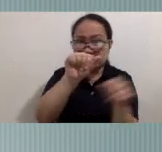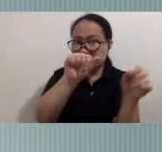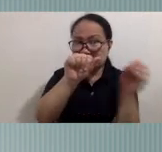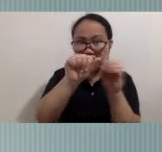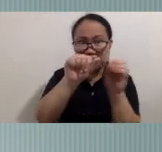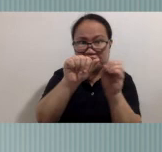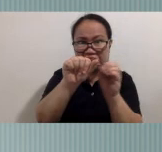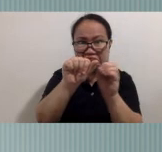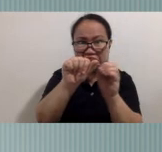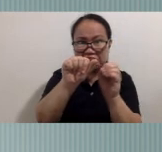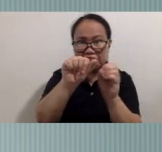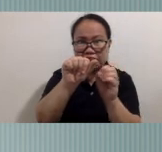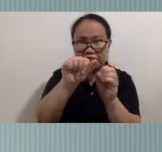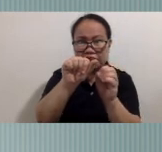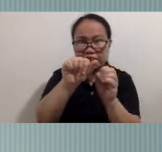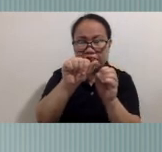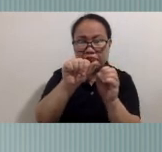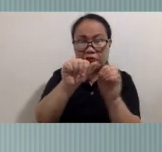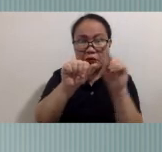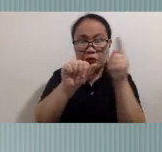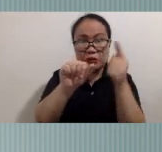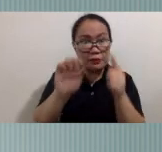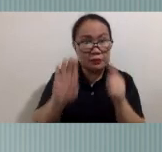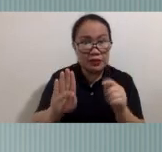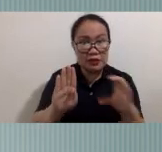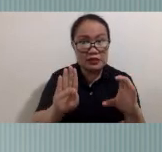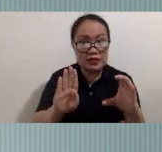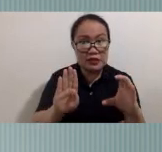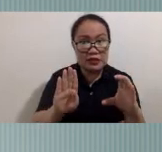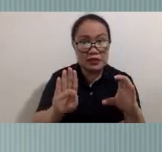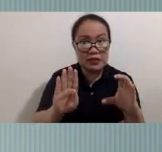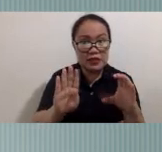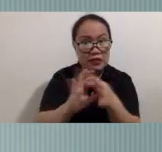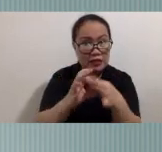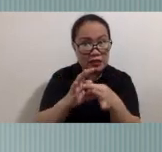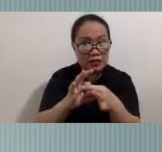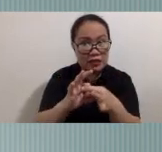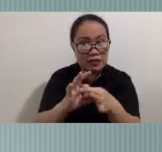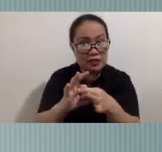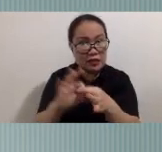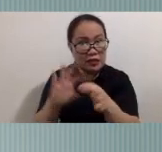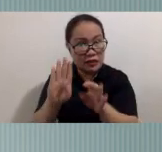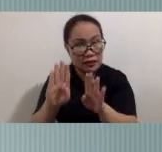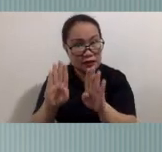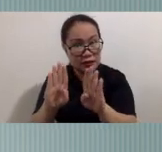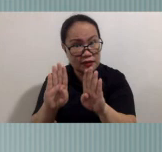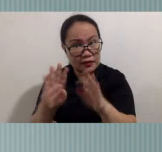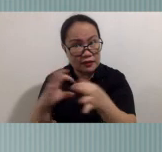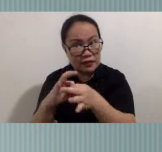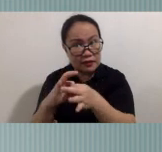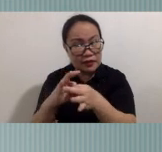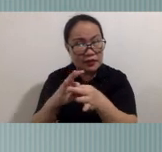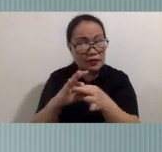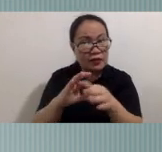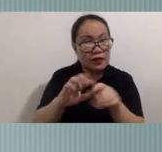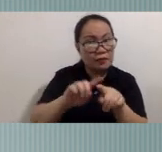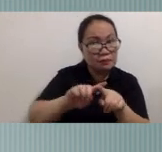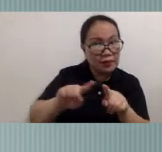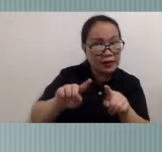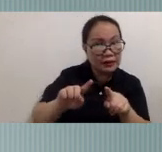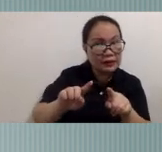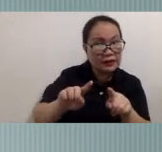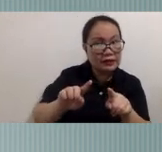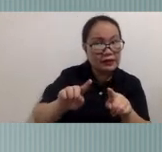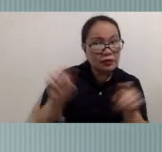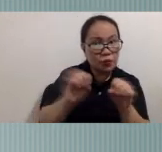hindi shaded. Okay? So, therefore, this is the union of B and C, but not A.